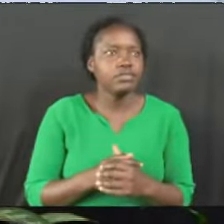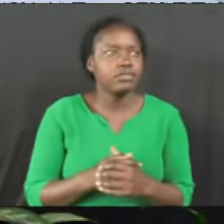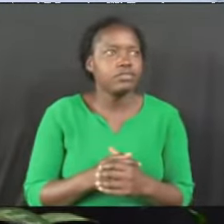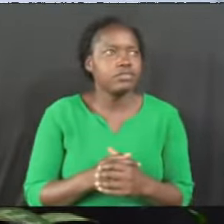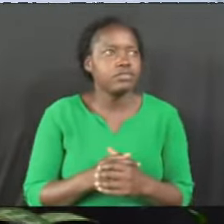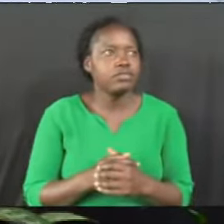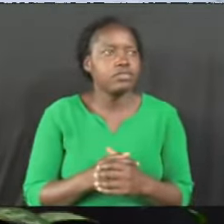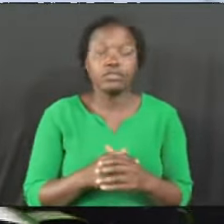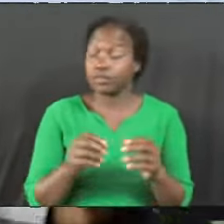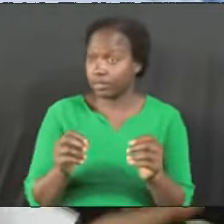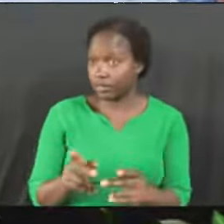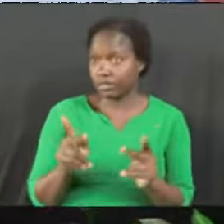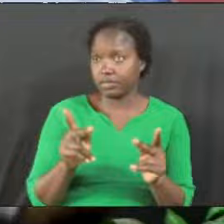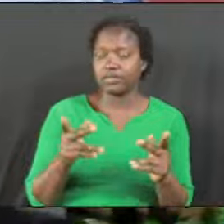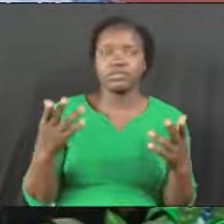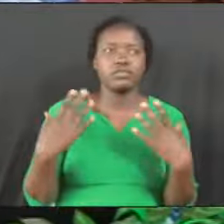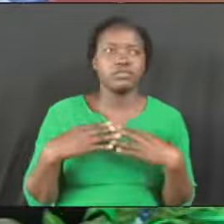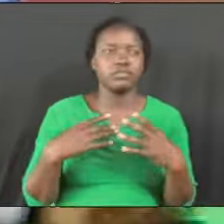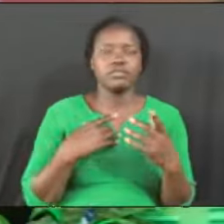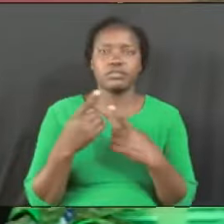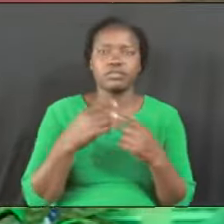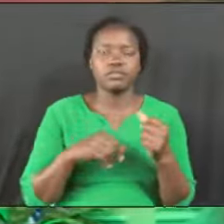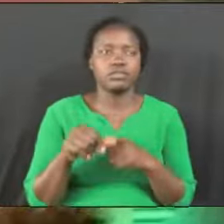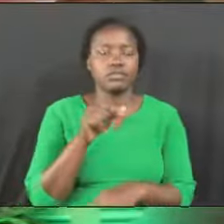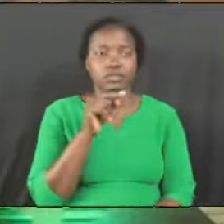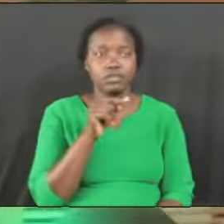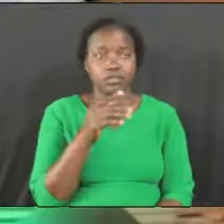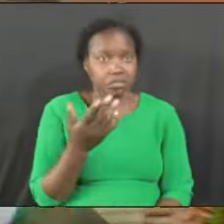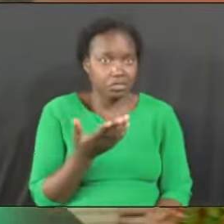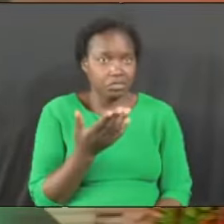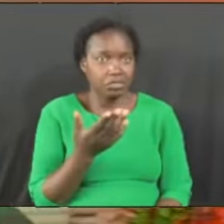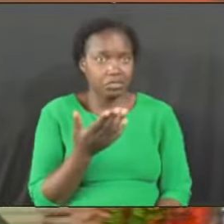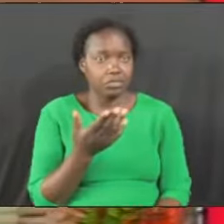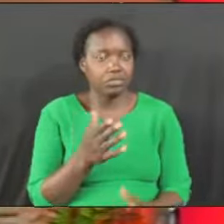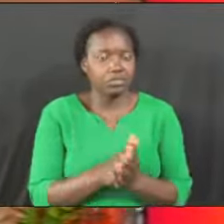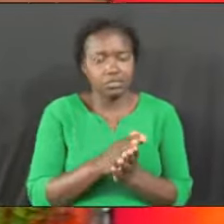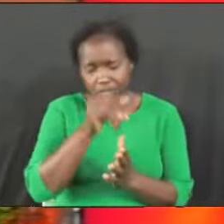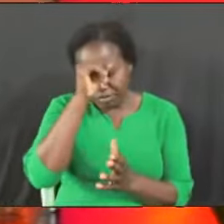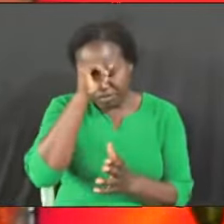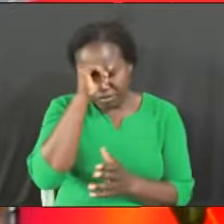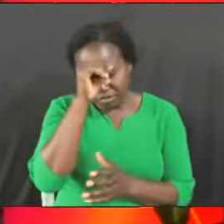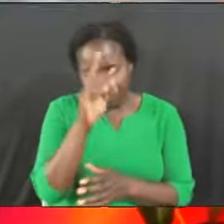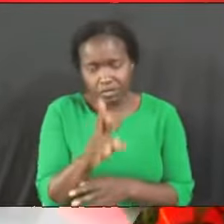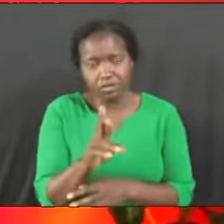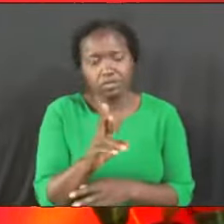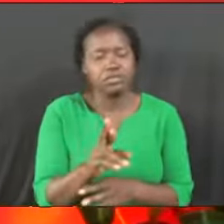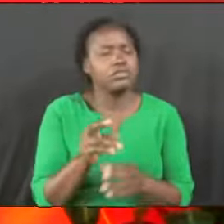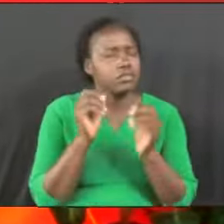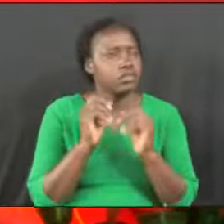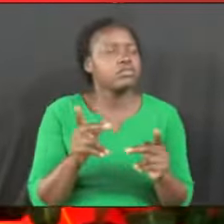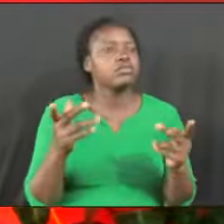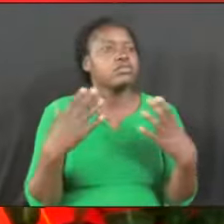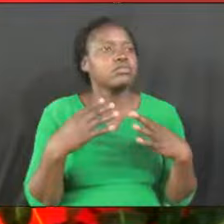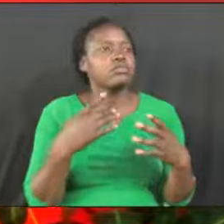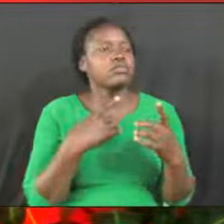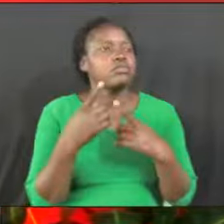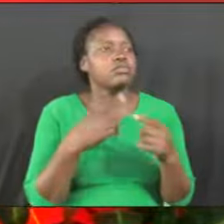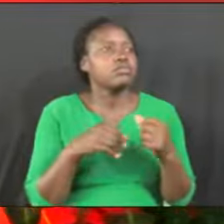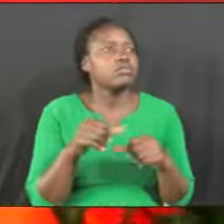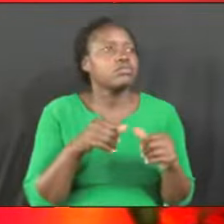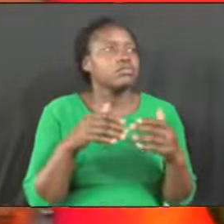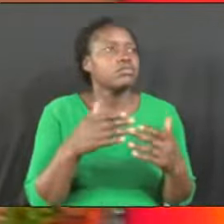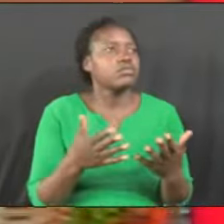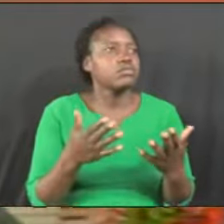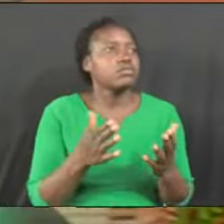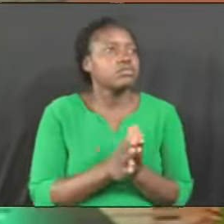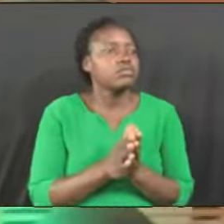It's okay for people to talk about how gifted you are. It is okay for people to talk about how